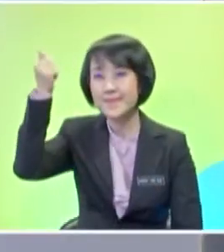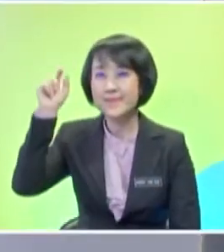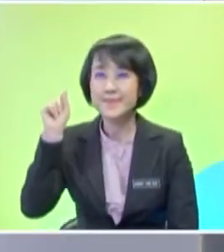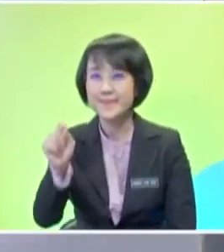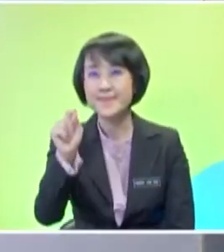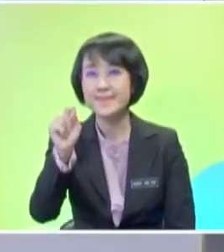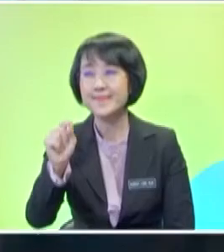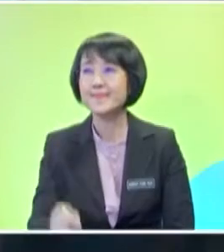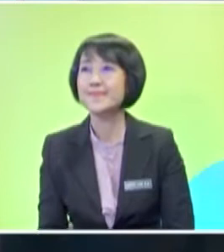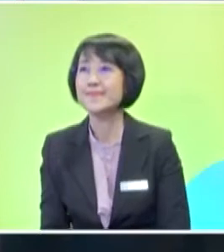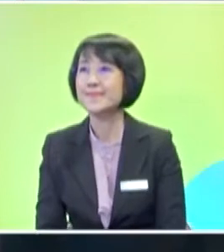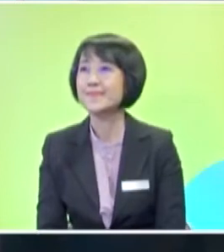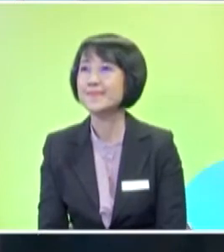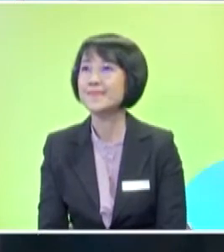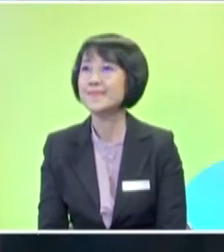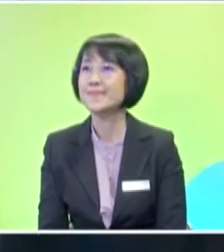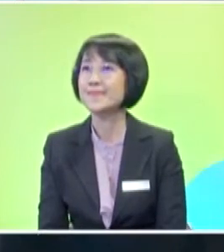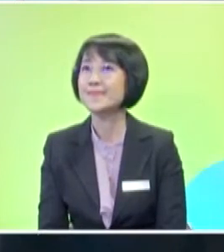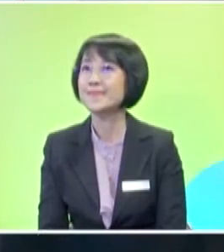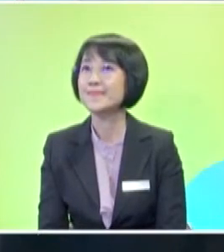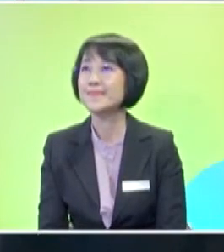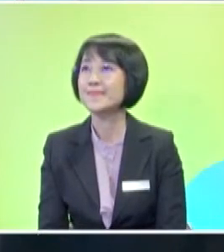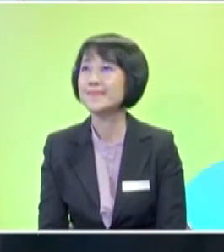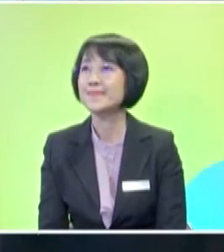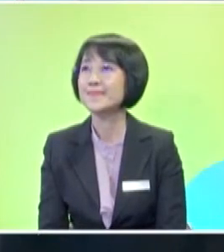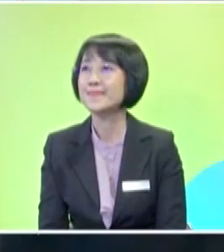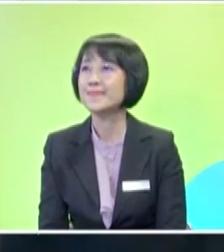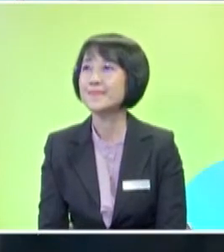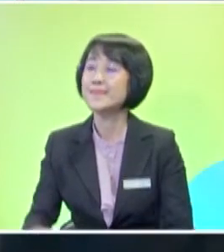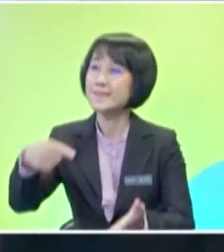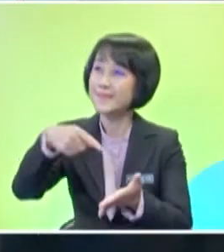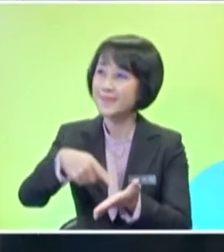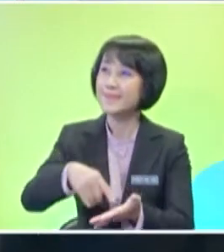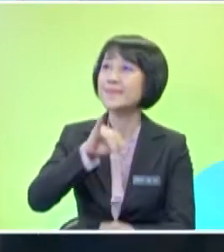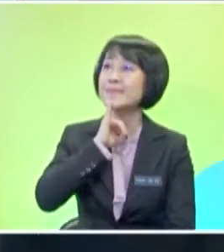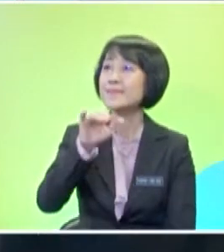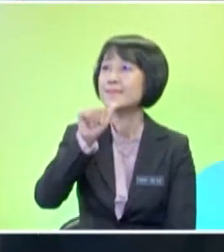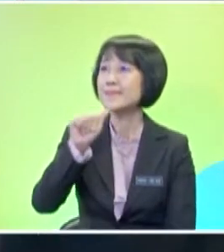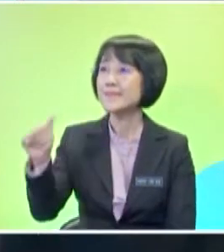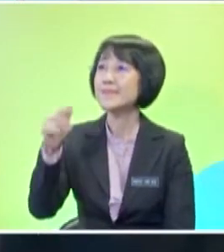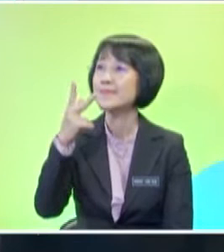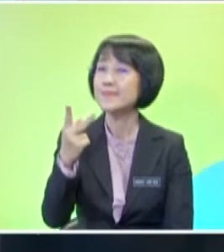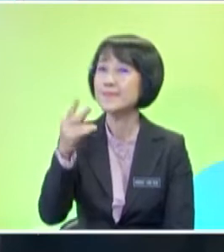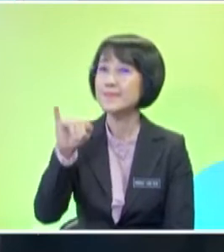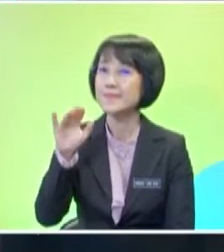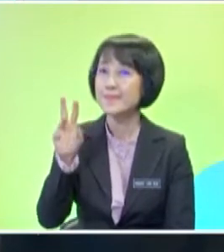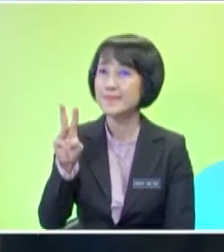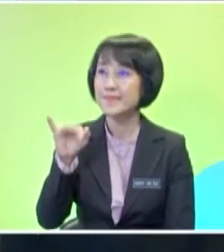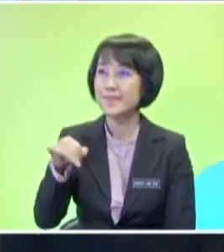right. Let me read this one more time. This is a kiwi. It